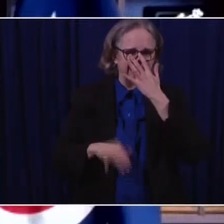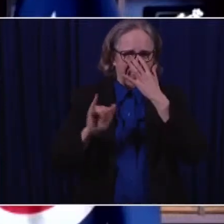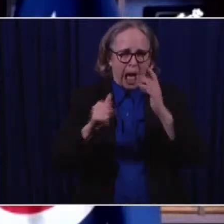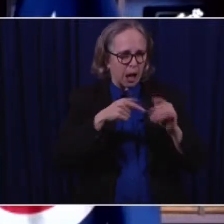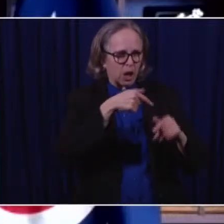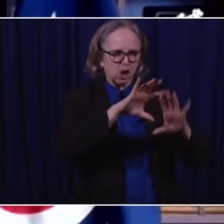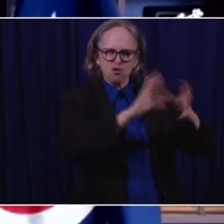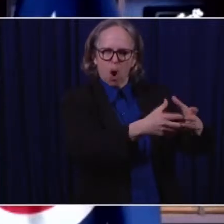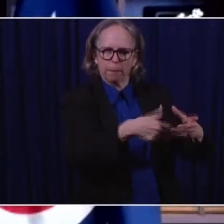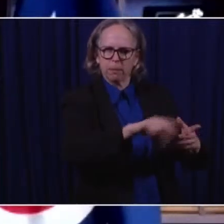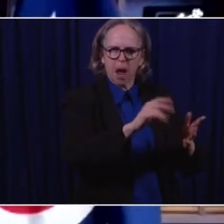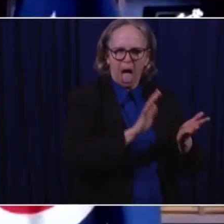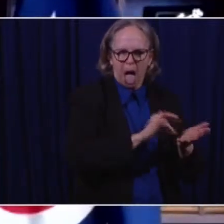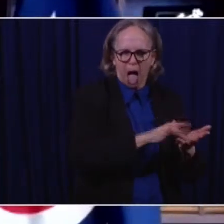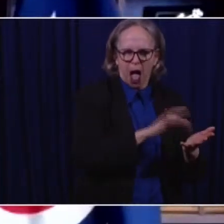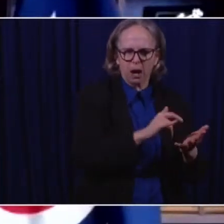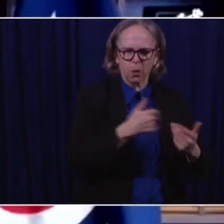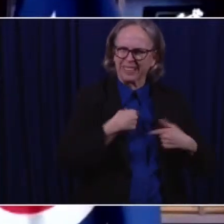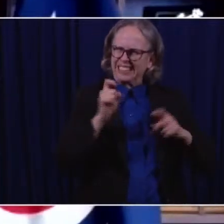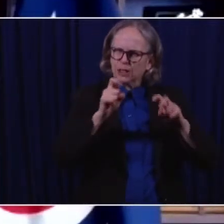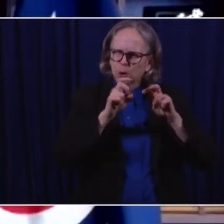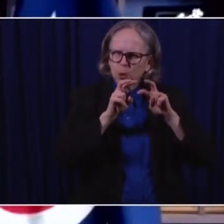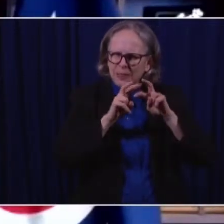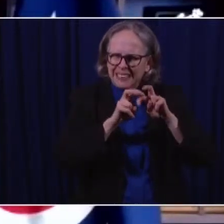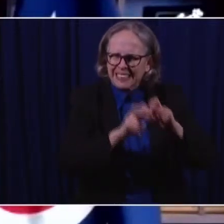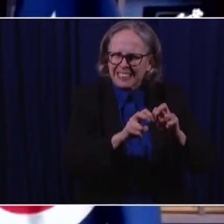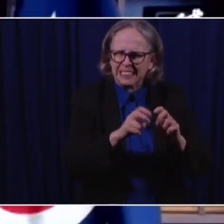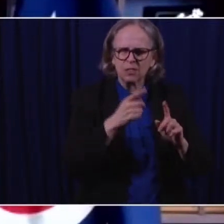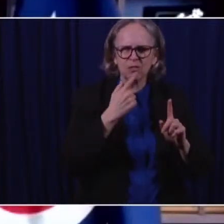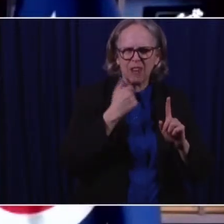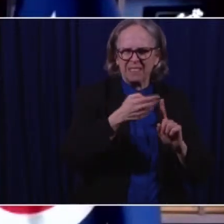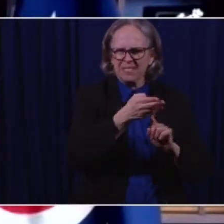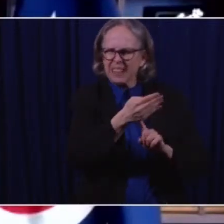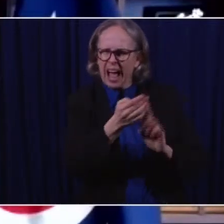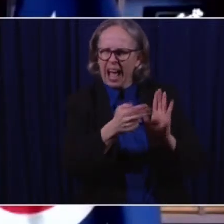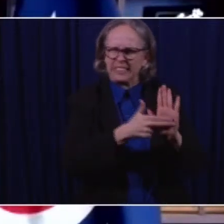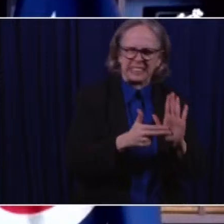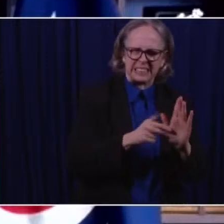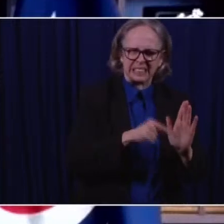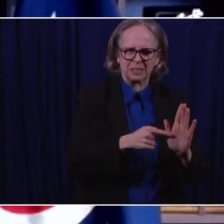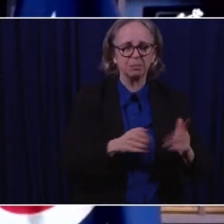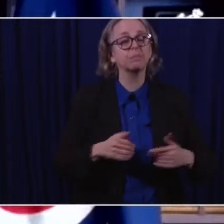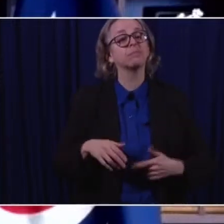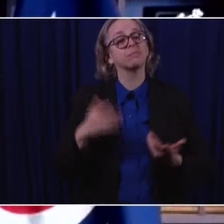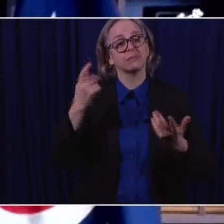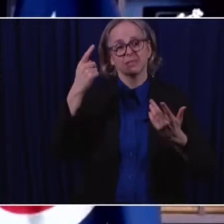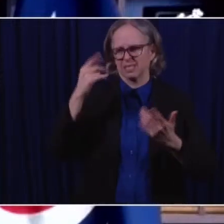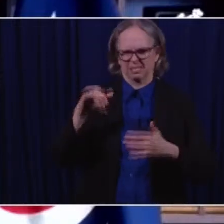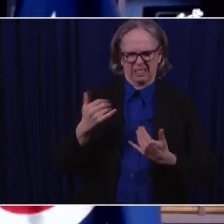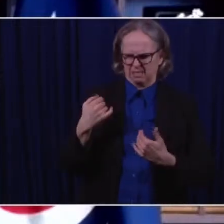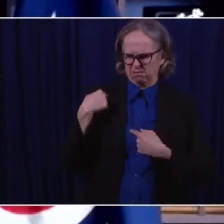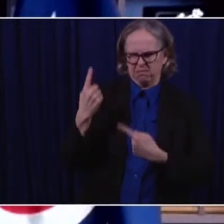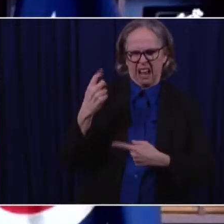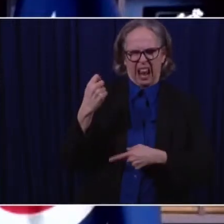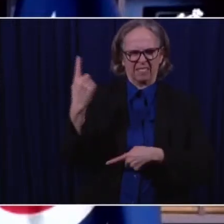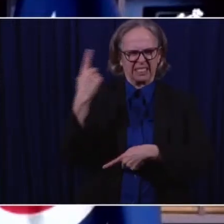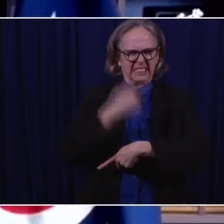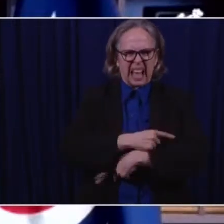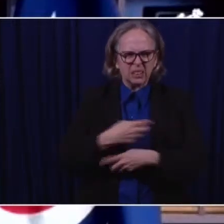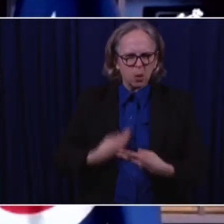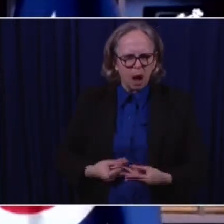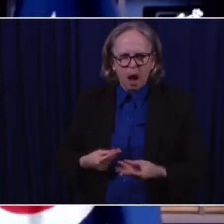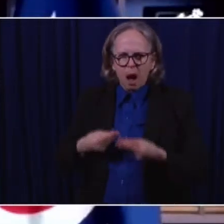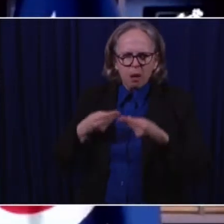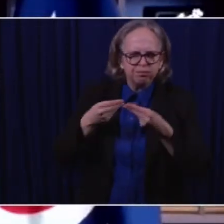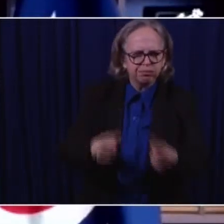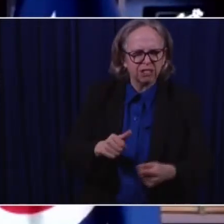I mentioned just in the last 11 days, $326 million to more